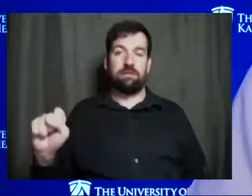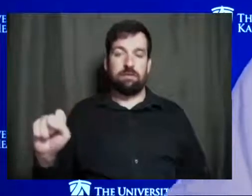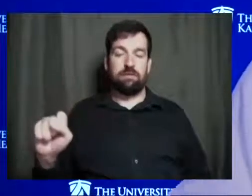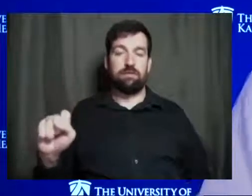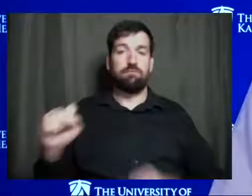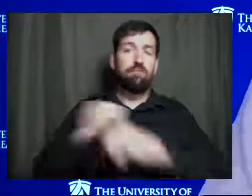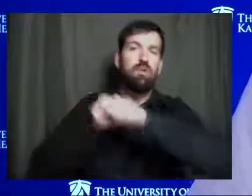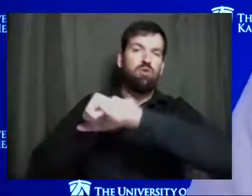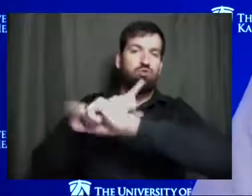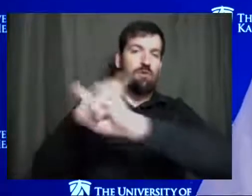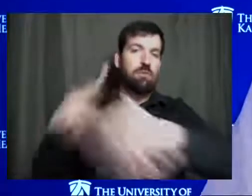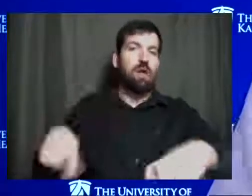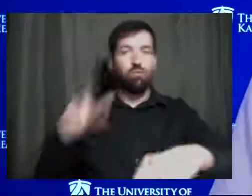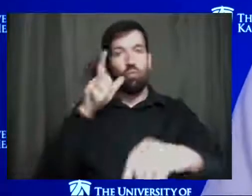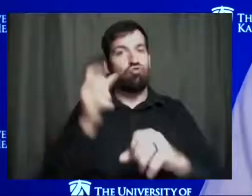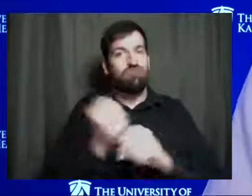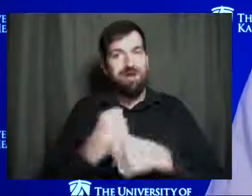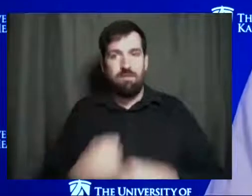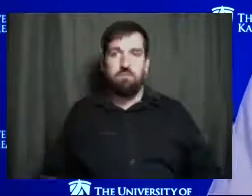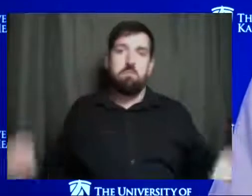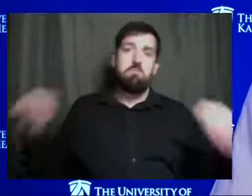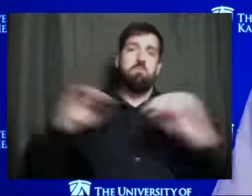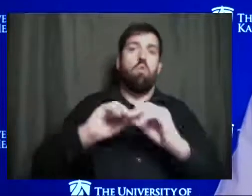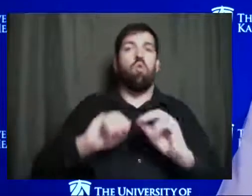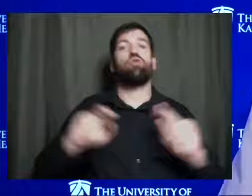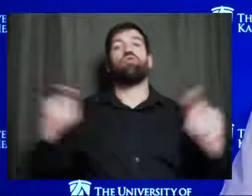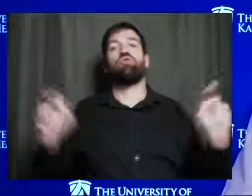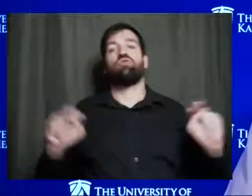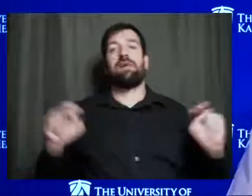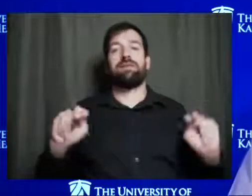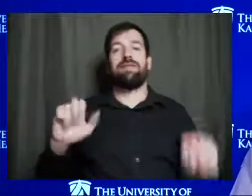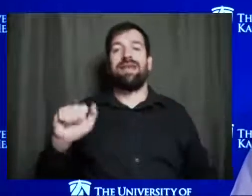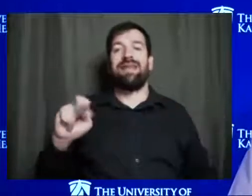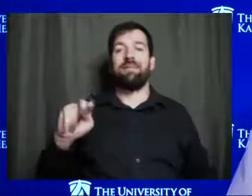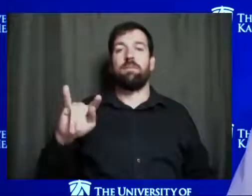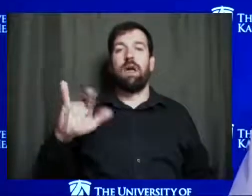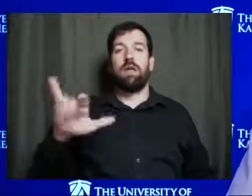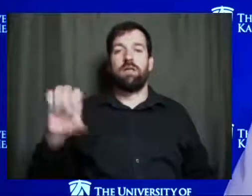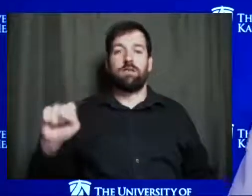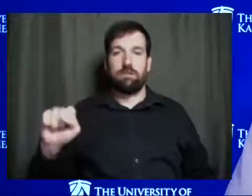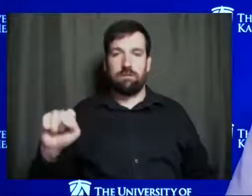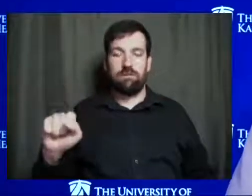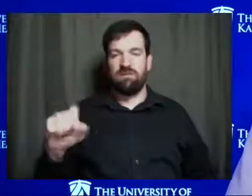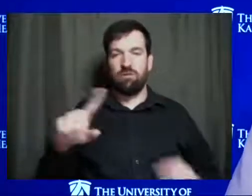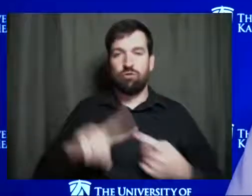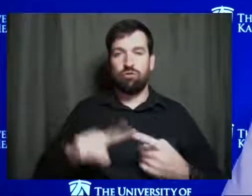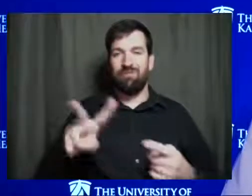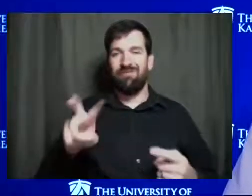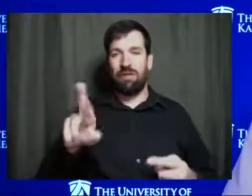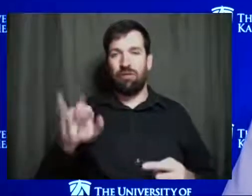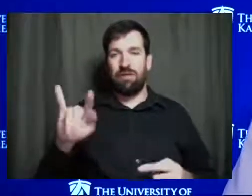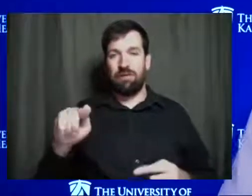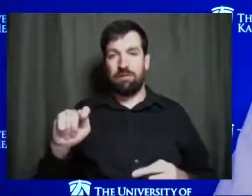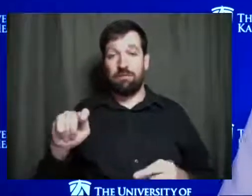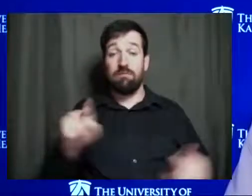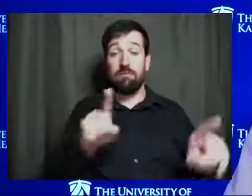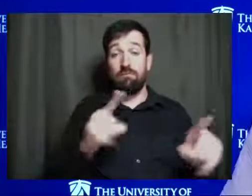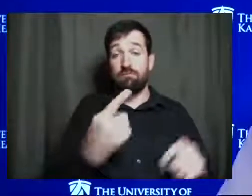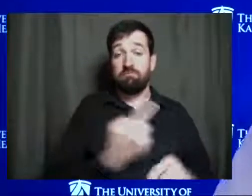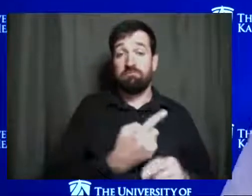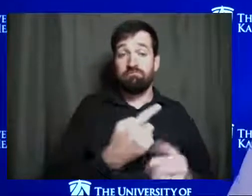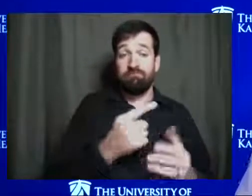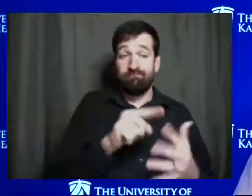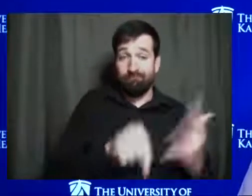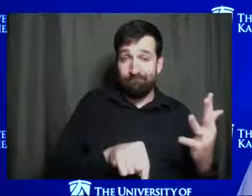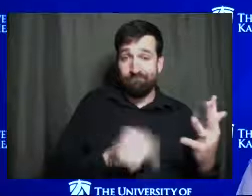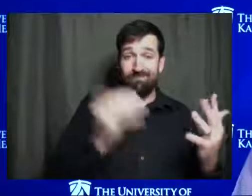and create further neutralizing antibodies to those variants of concern, those ones that we know about already and those ones that we probably don't